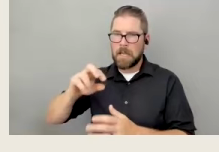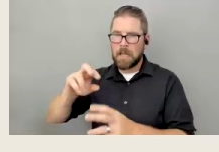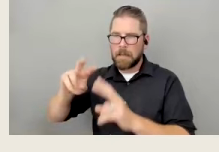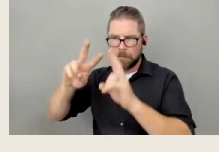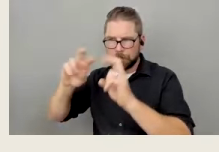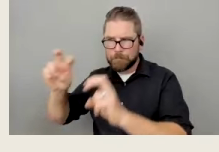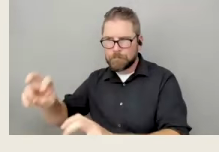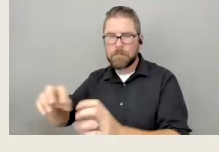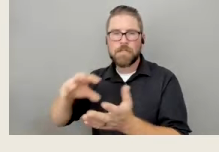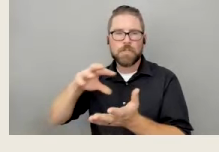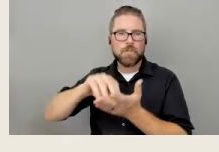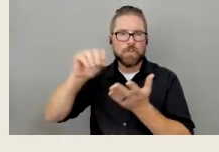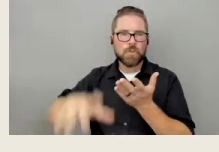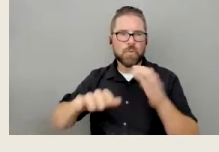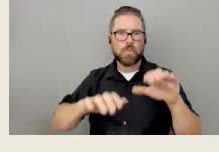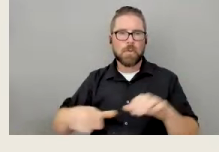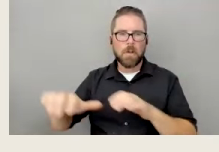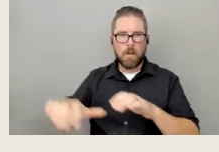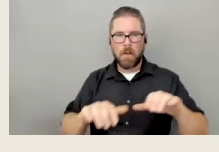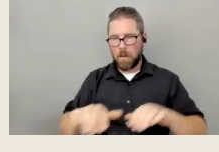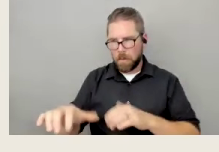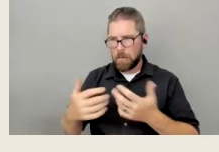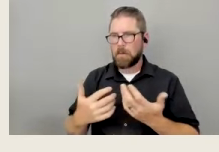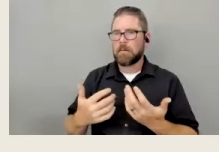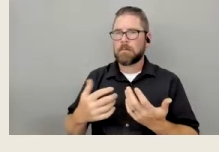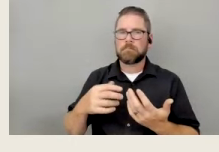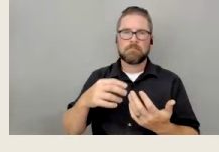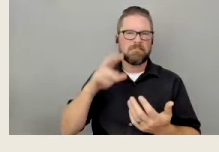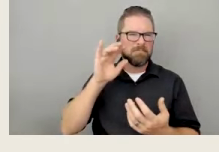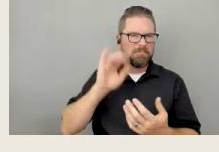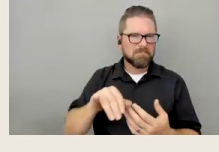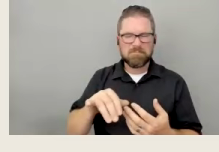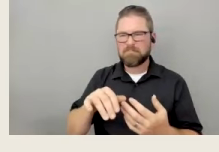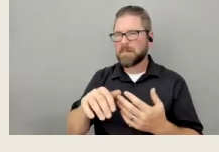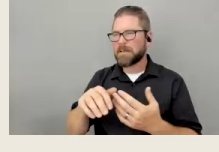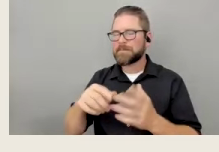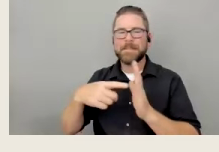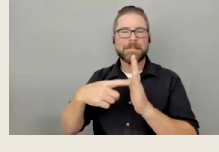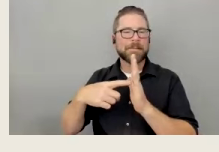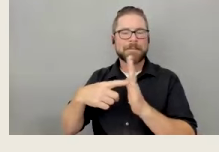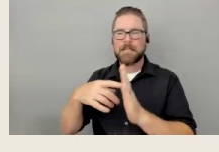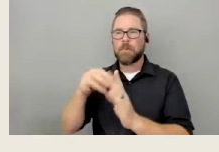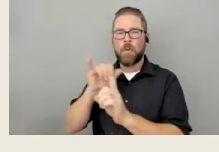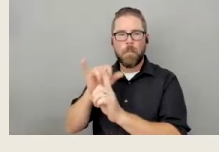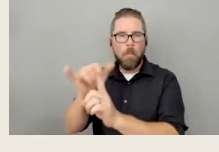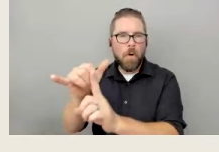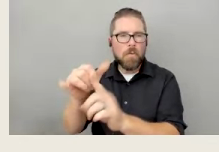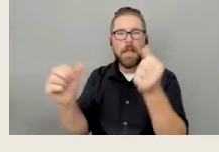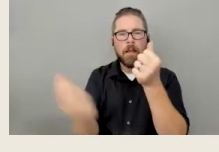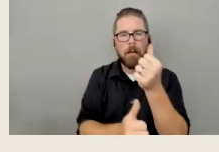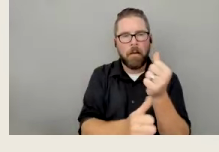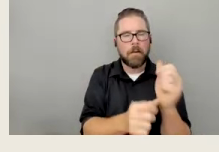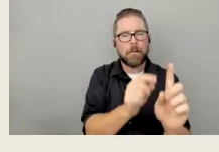catches like all types of other harassments, like bullying and whatever it may be, right? Depending on the situation. So, it's always good